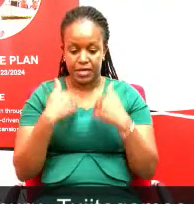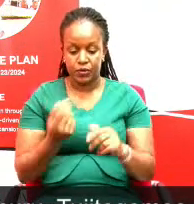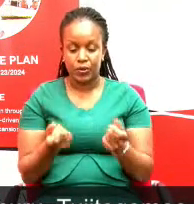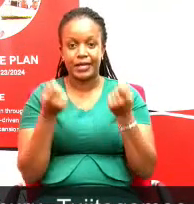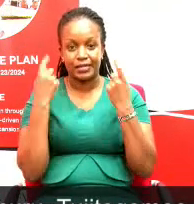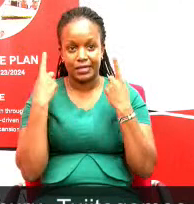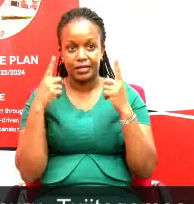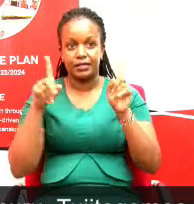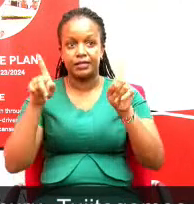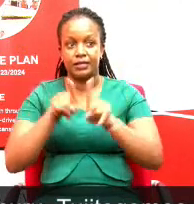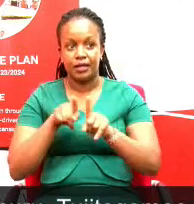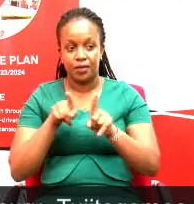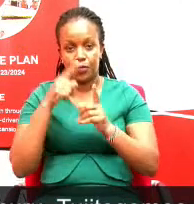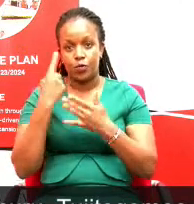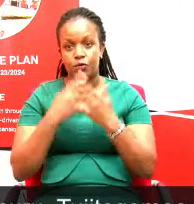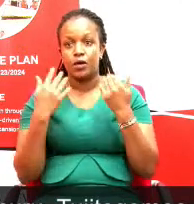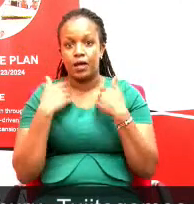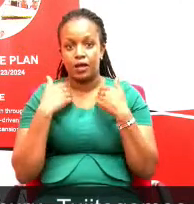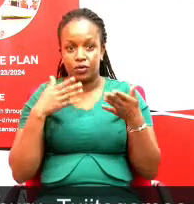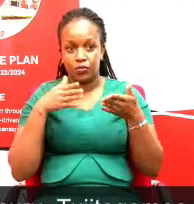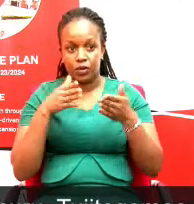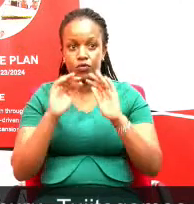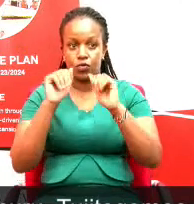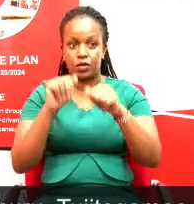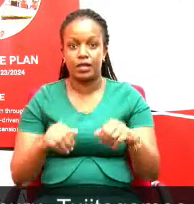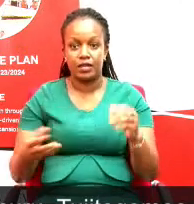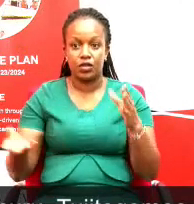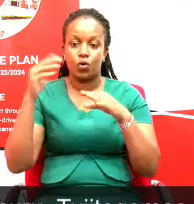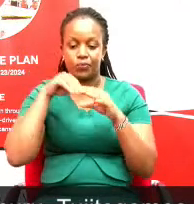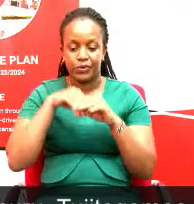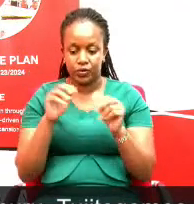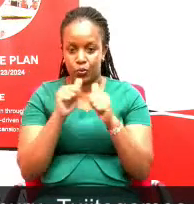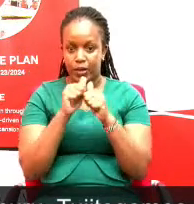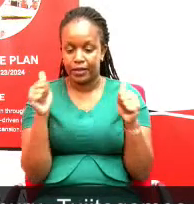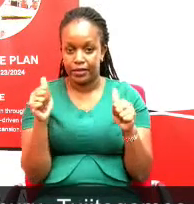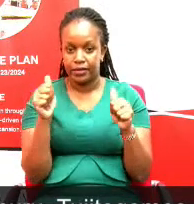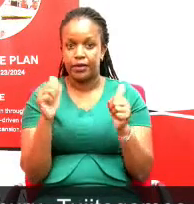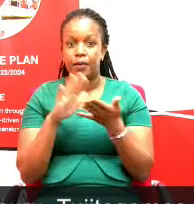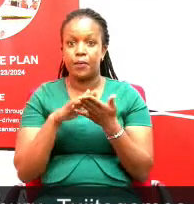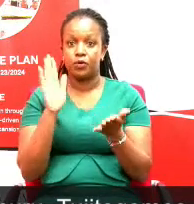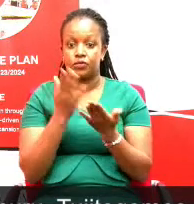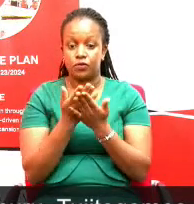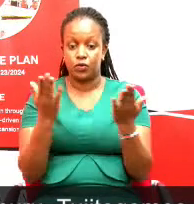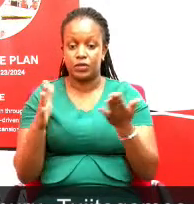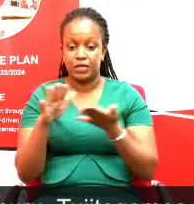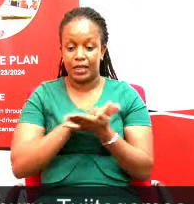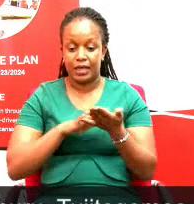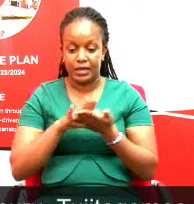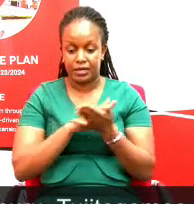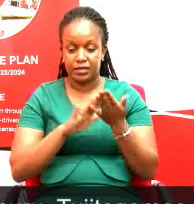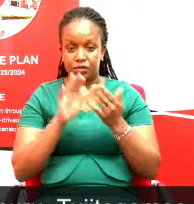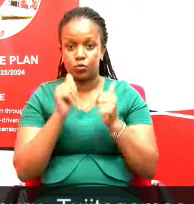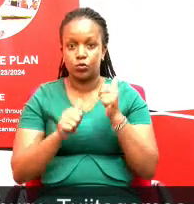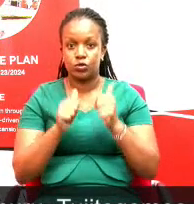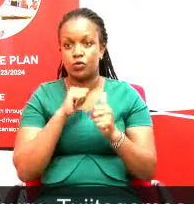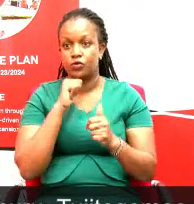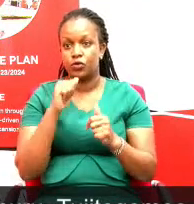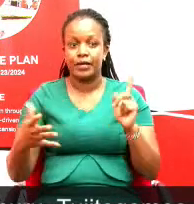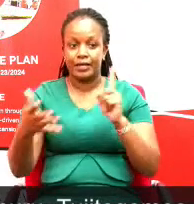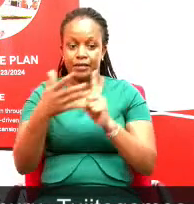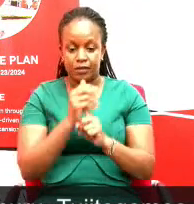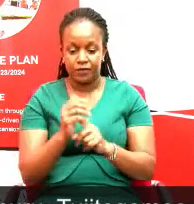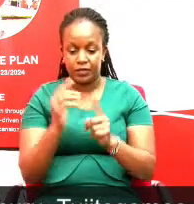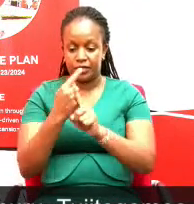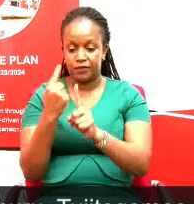way, you are now able to incorporate significantly most of those areas that you have not been able to meet for certain